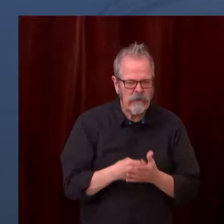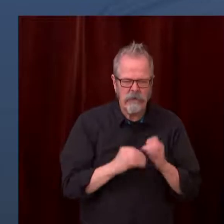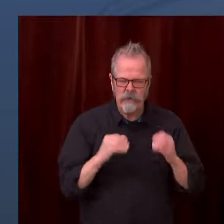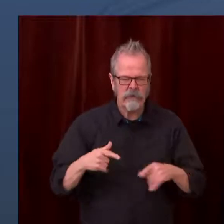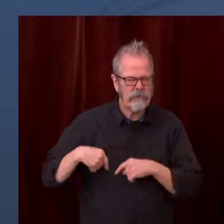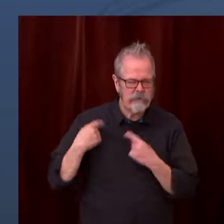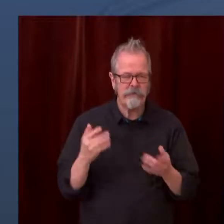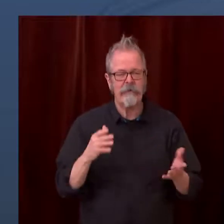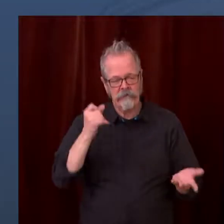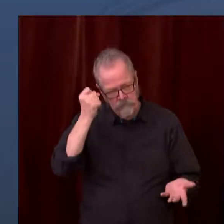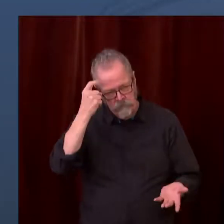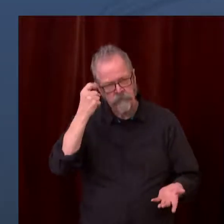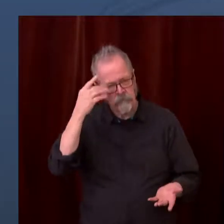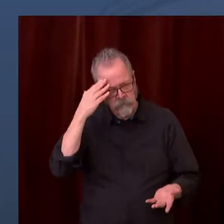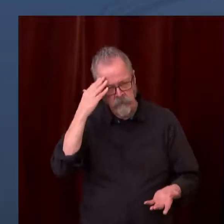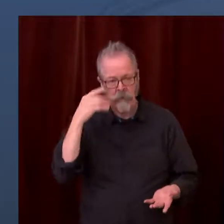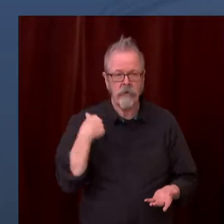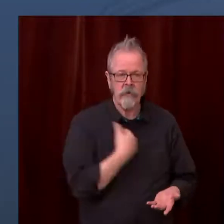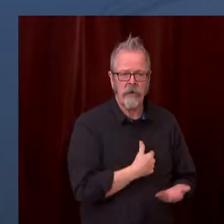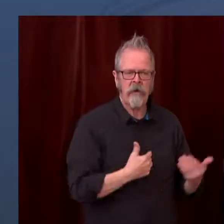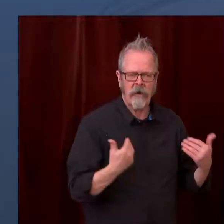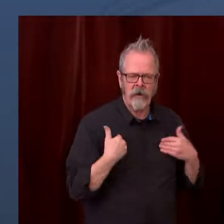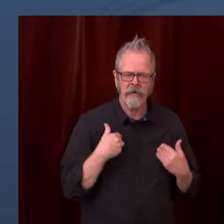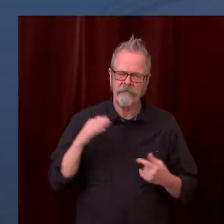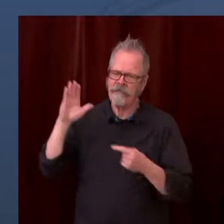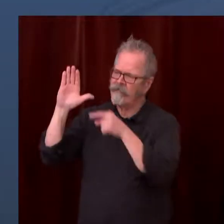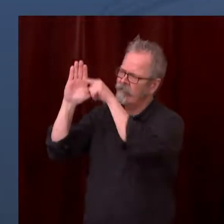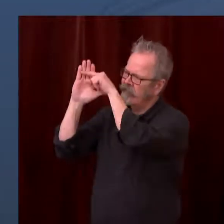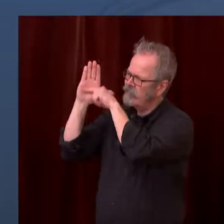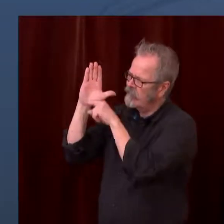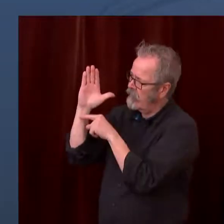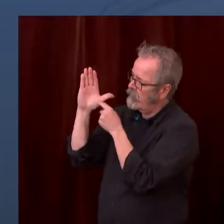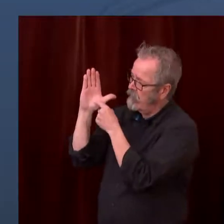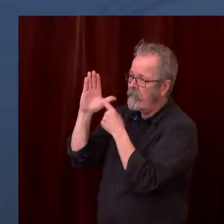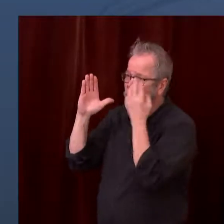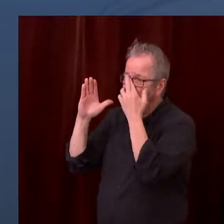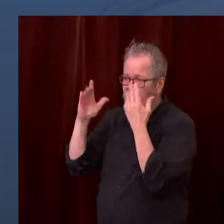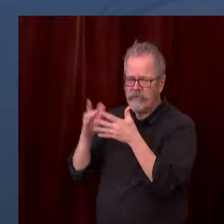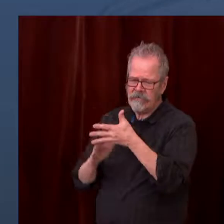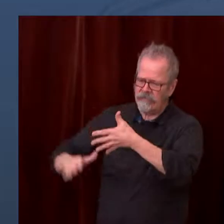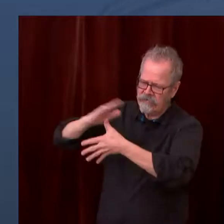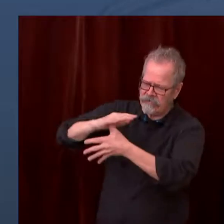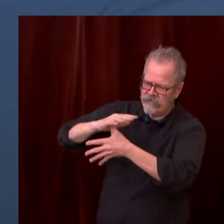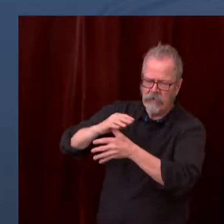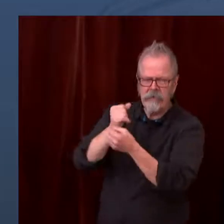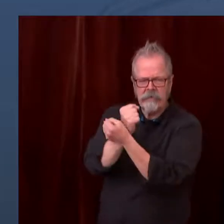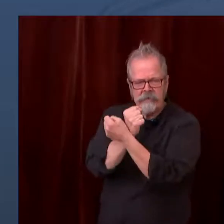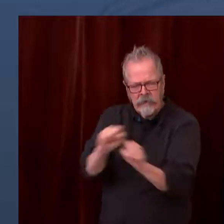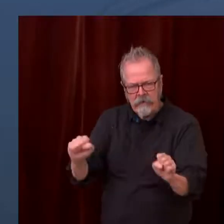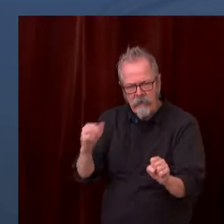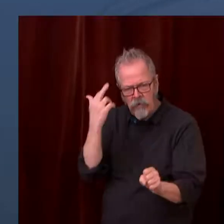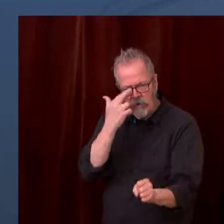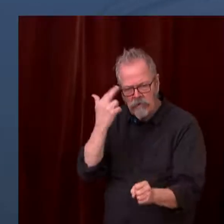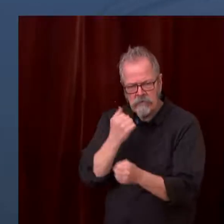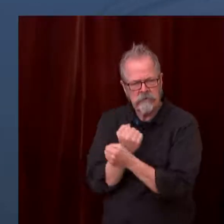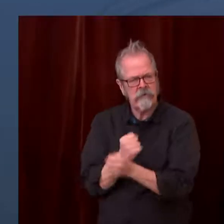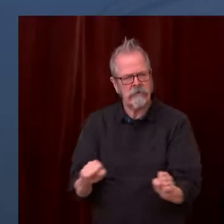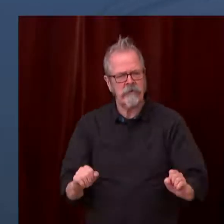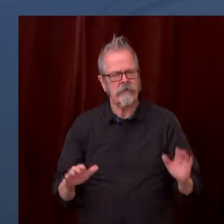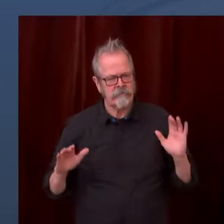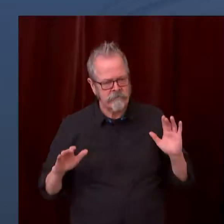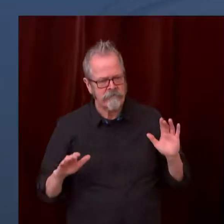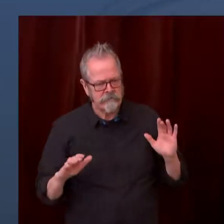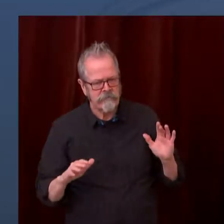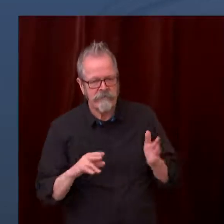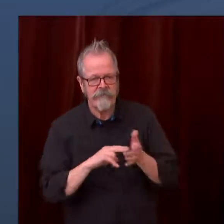places across the state of Washington. And I am asking, and Washingtonians are asking, everyone in these communities to